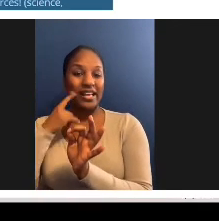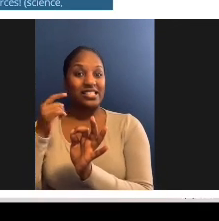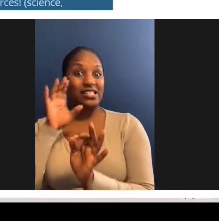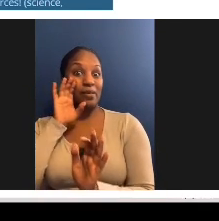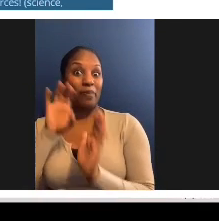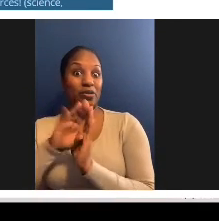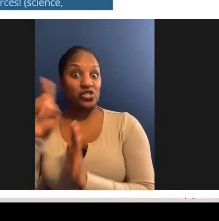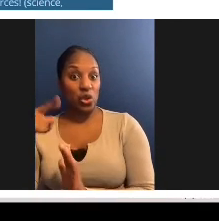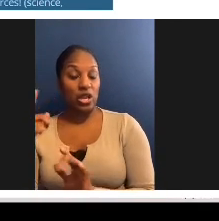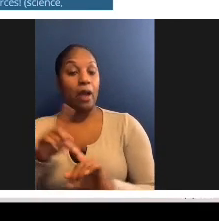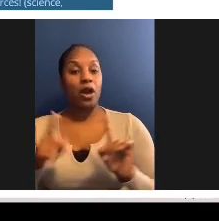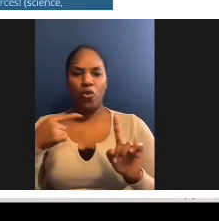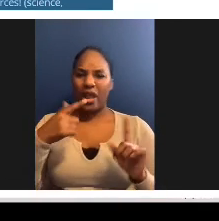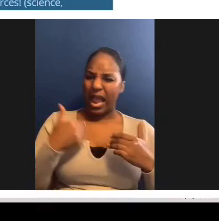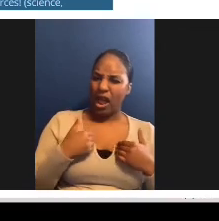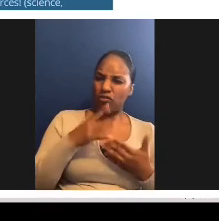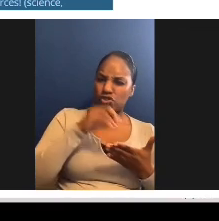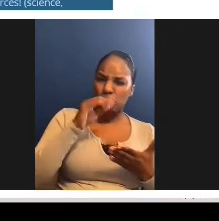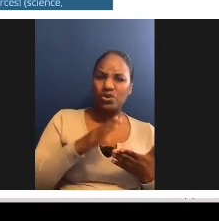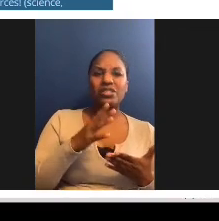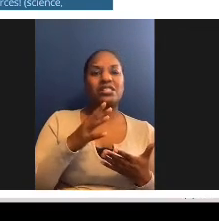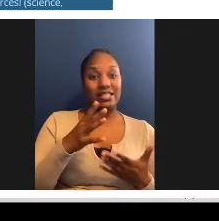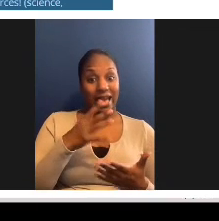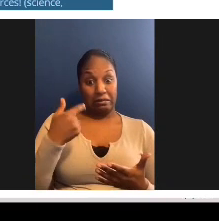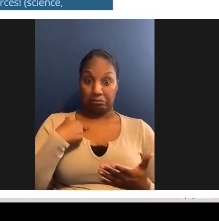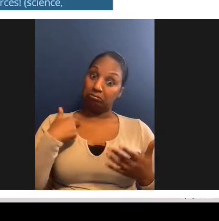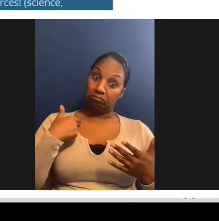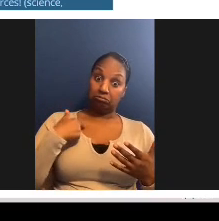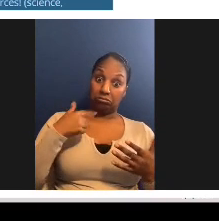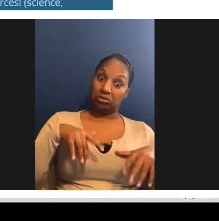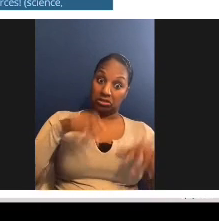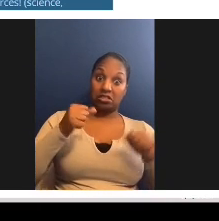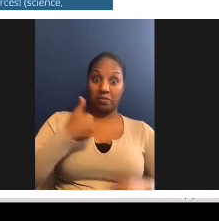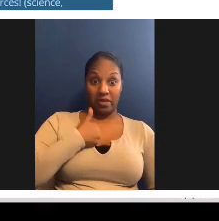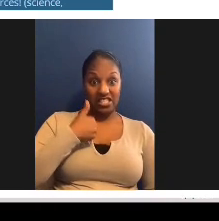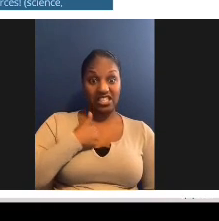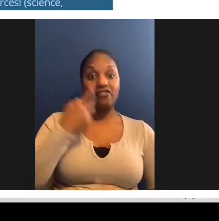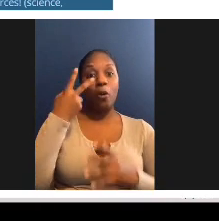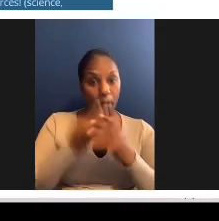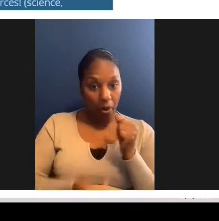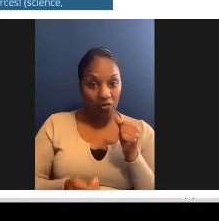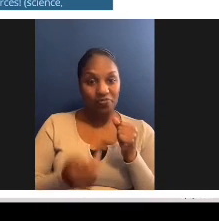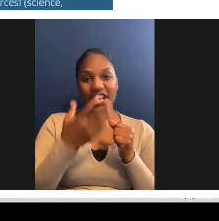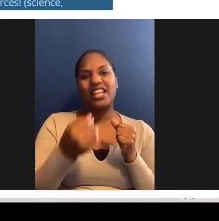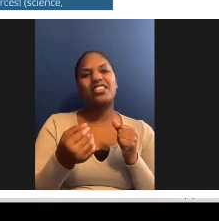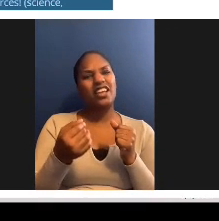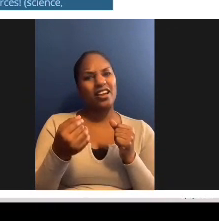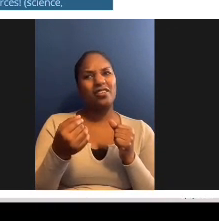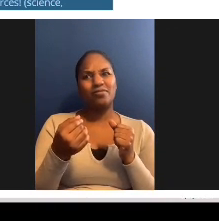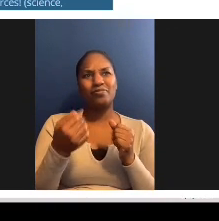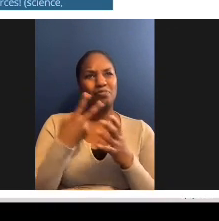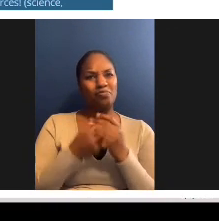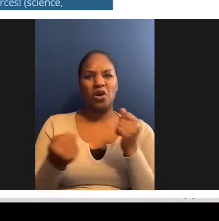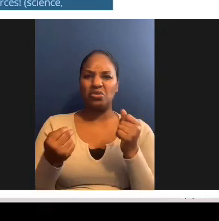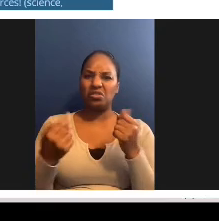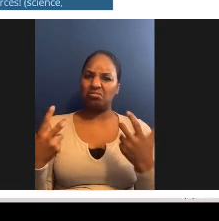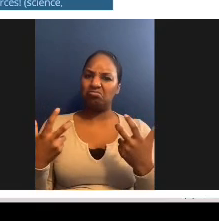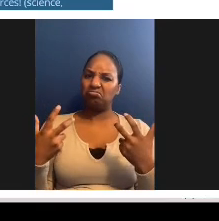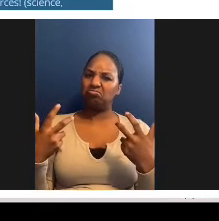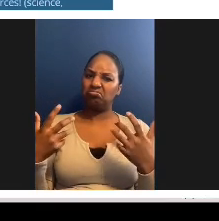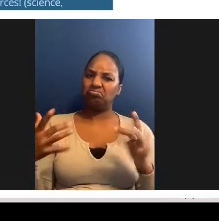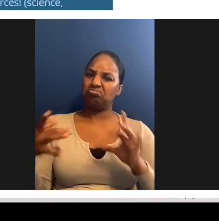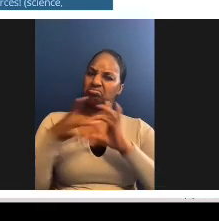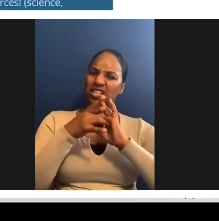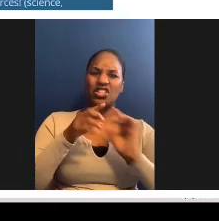we've had students, and I've also taken it myself, to take both of these, and they really are comparable. The results are almost